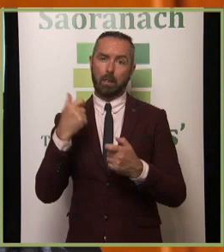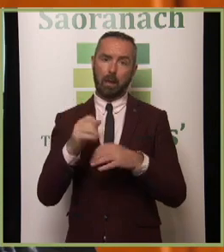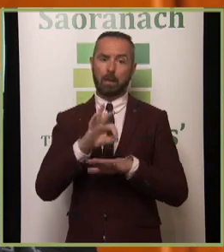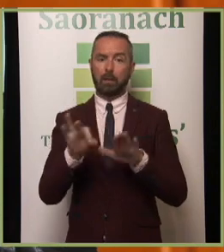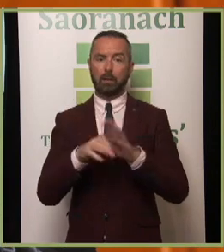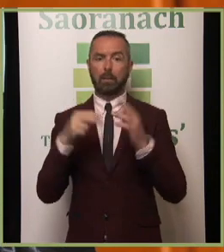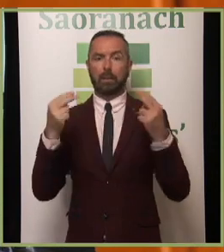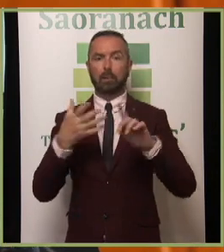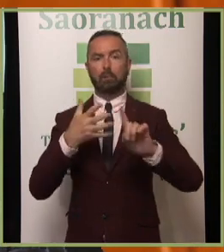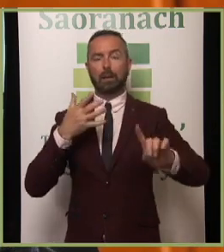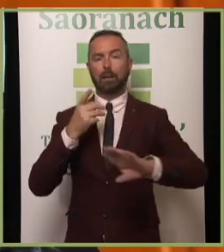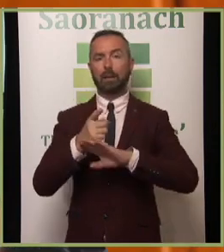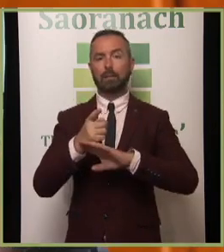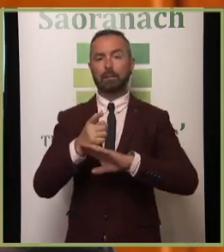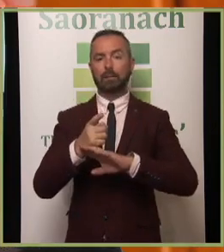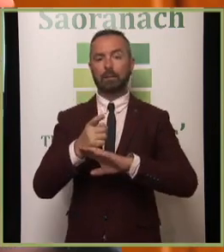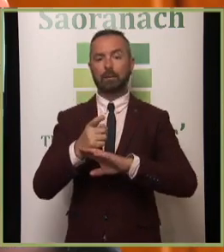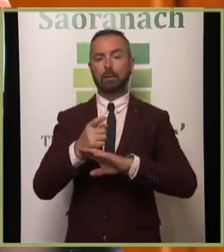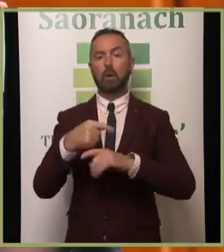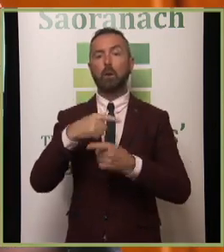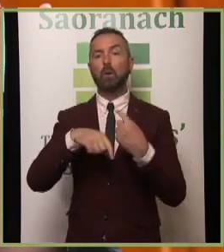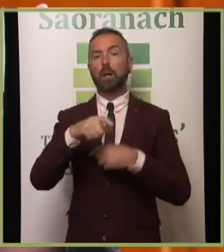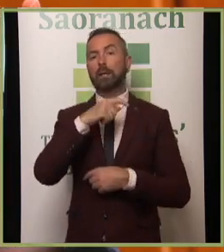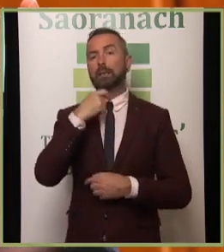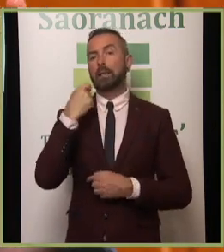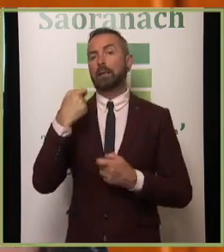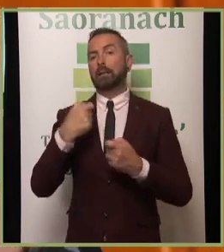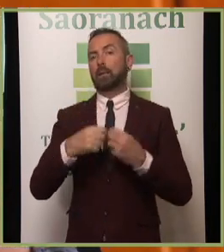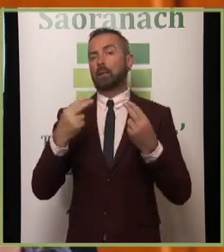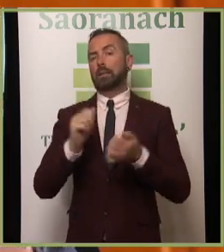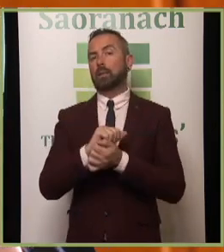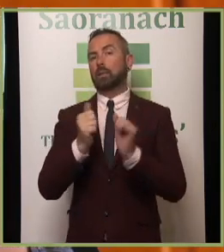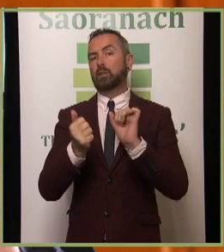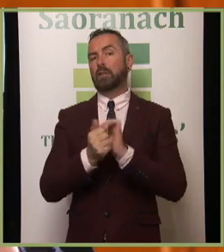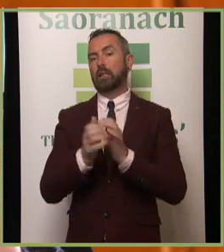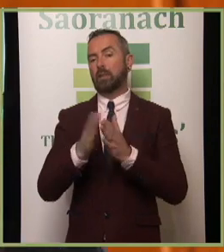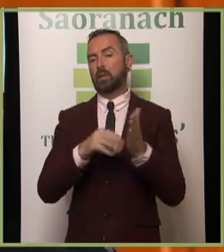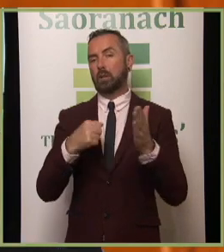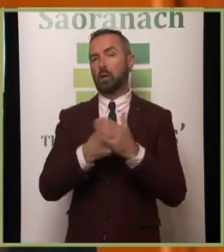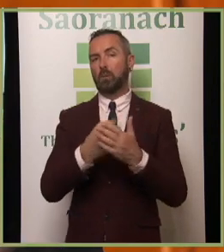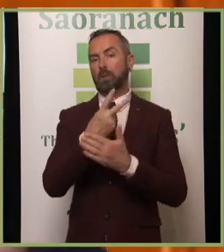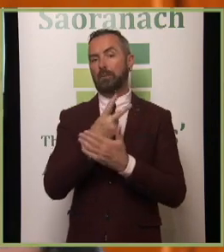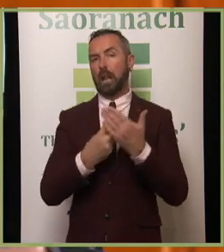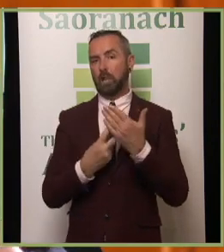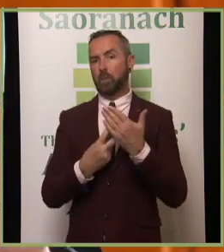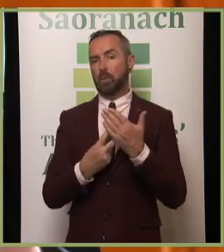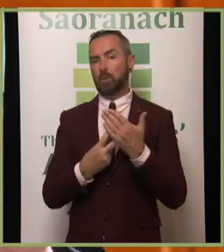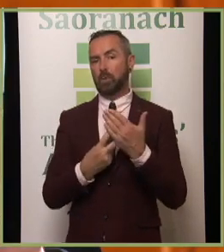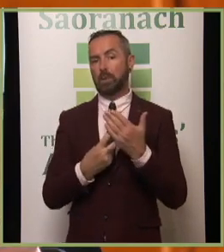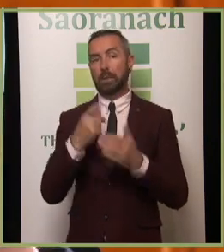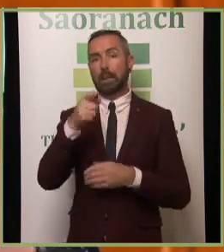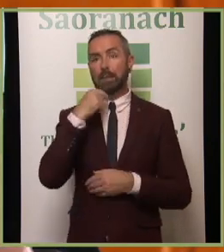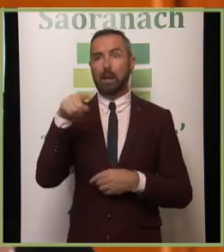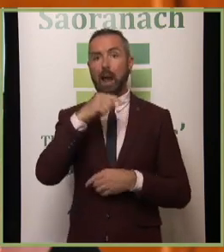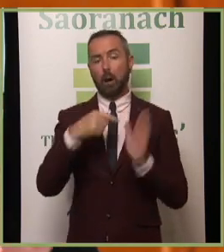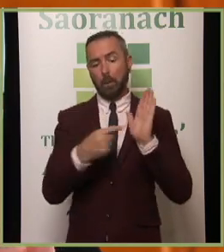to recognise that. So the fact that we're saying that they need to change their corporate values, not to be, when they were up here they said, look, our mandate